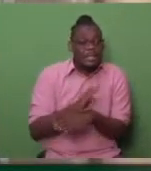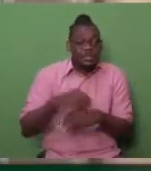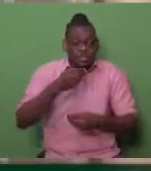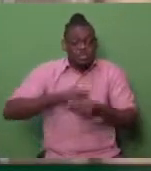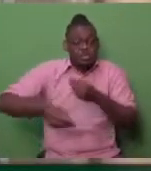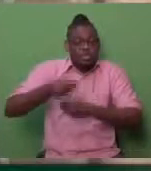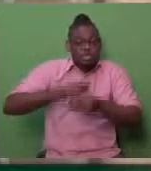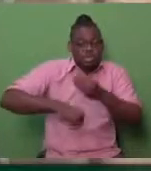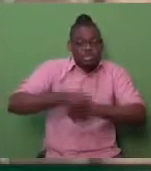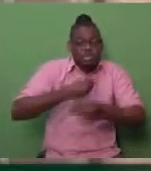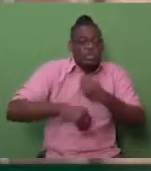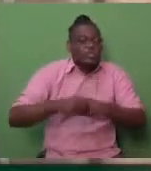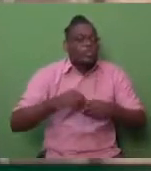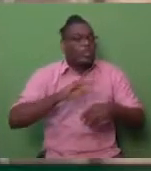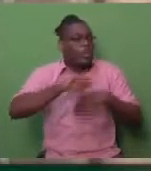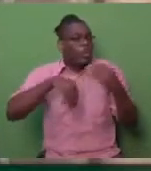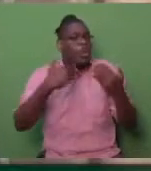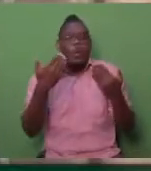cabinet,